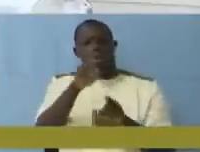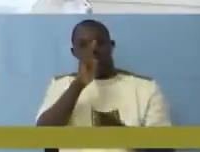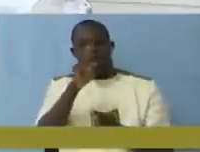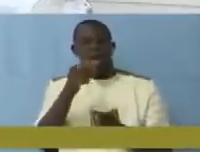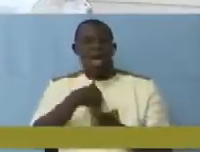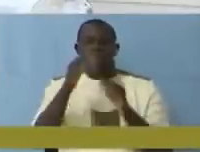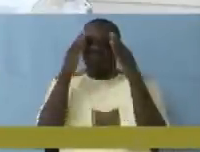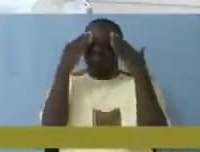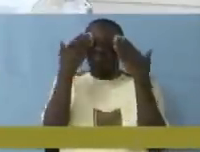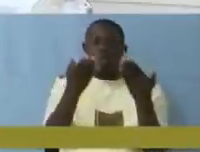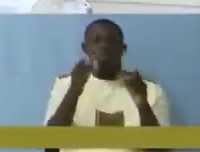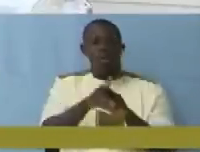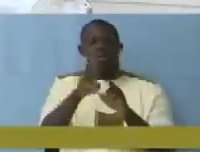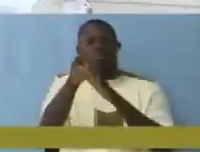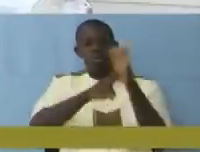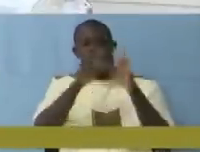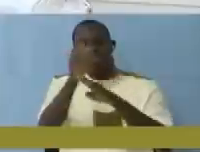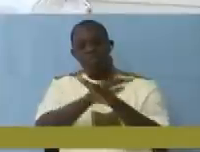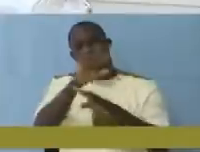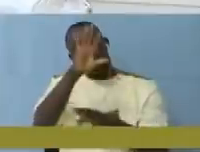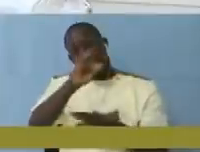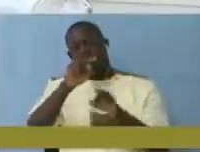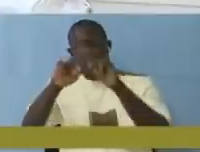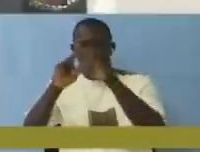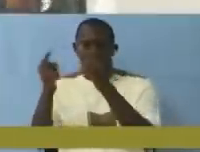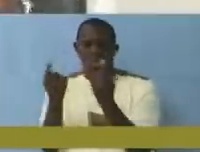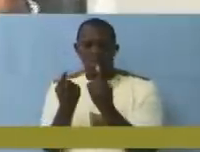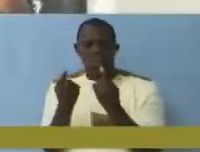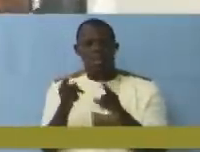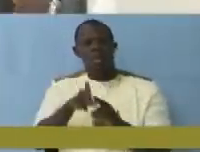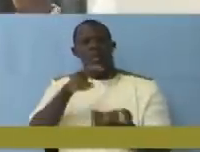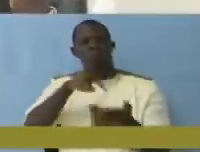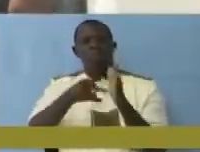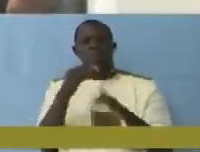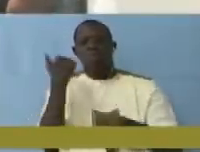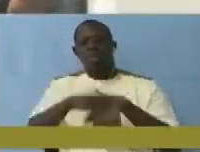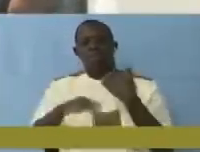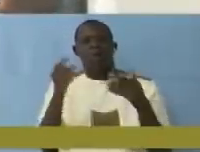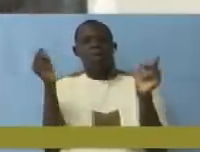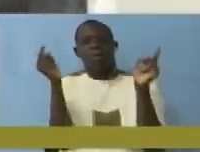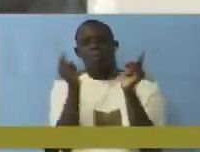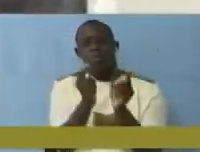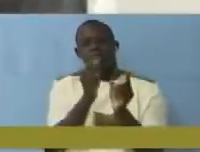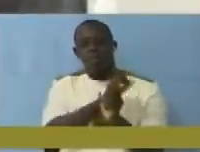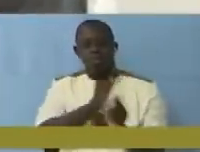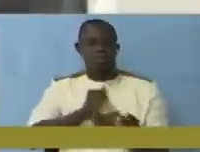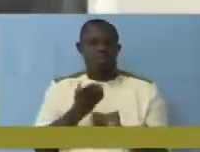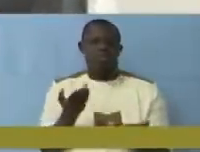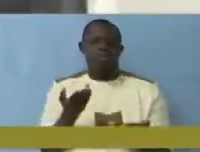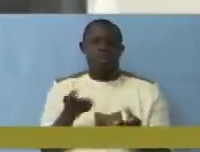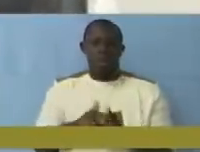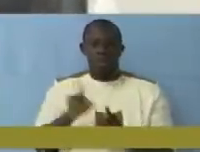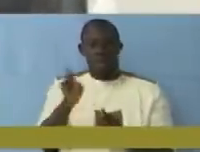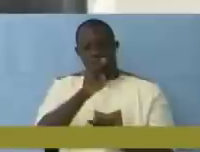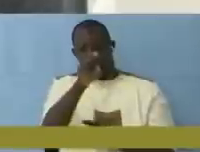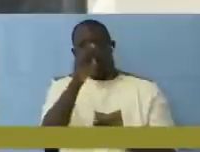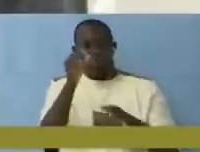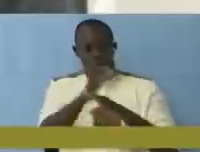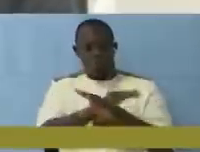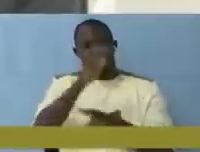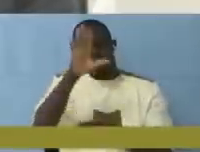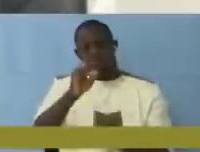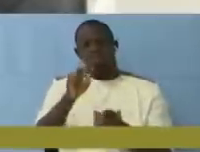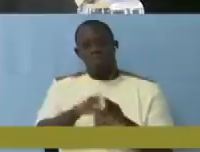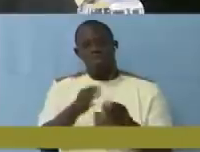don't know the role we were doing. So therefore, they did not come to us. That is what you were doing. So at some point,